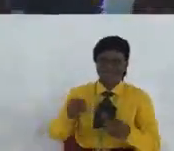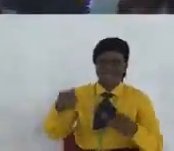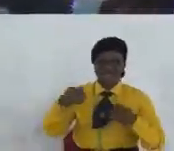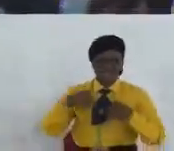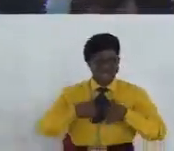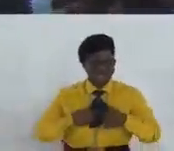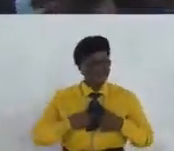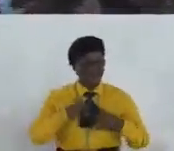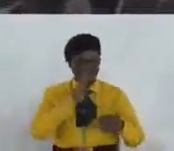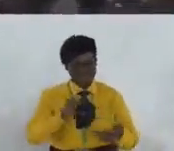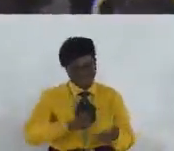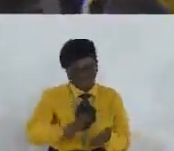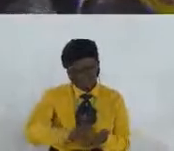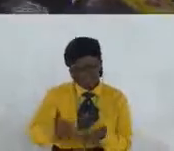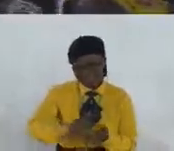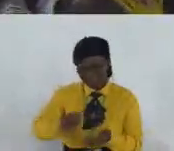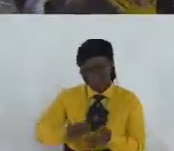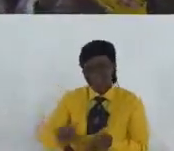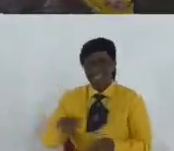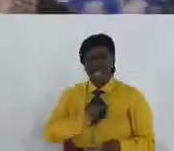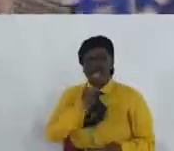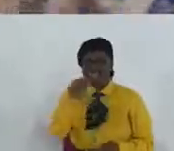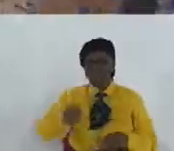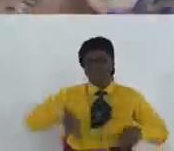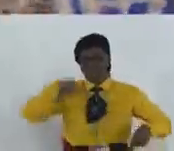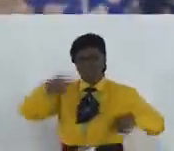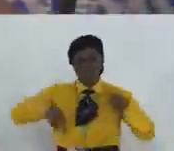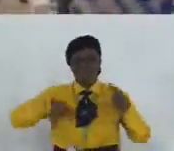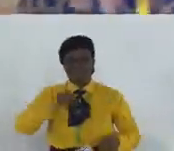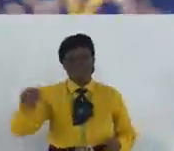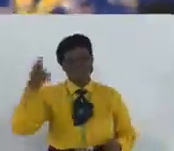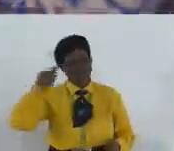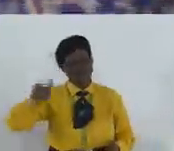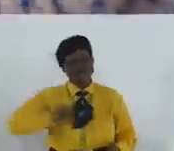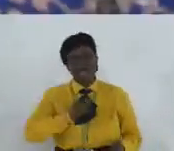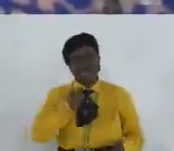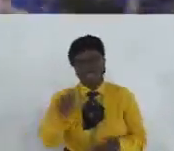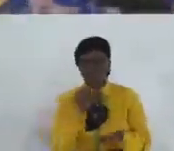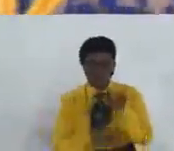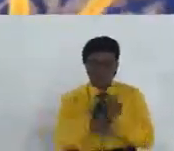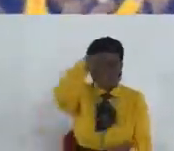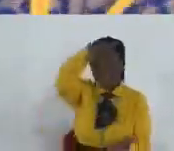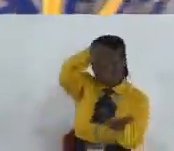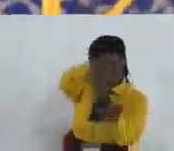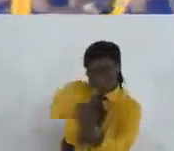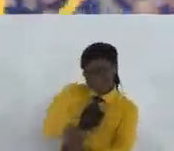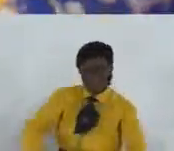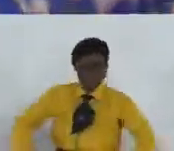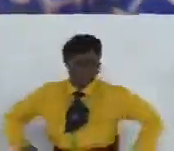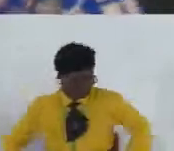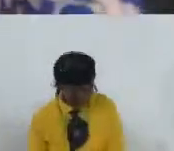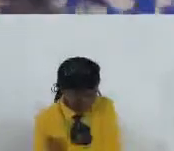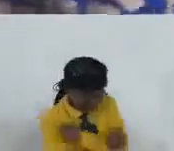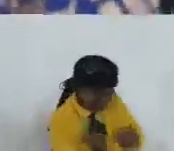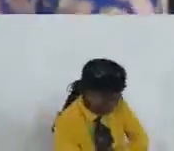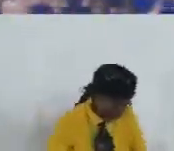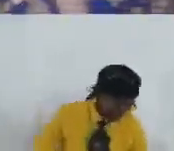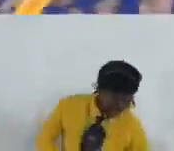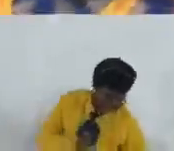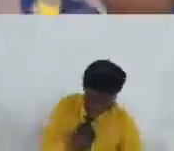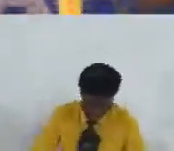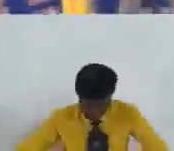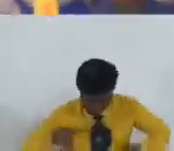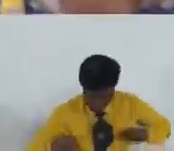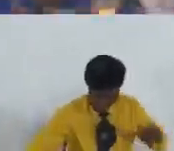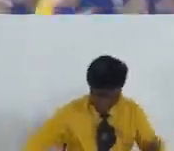has been written. I am rejoicing, for I am born again. Hallelujah. I